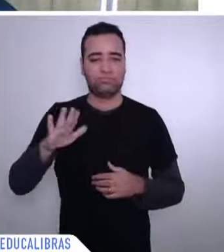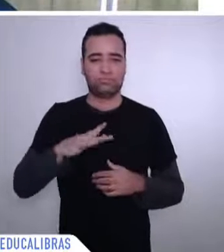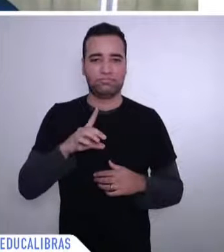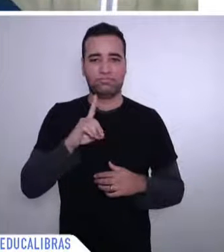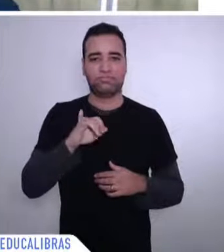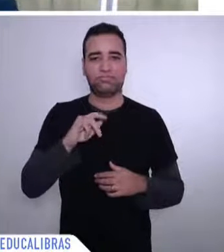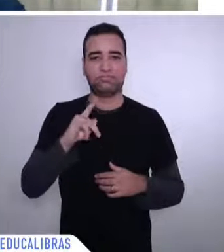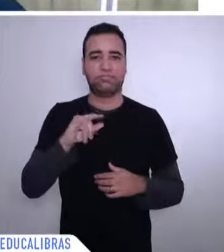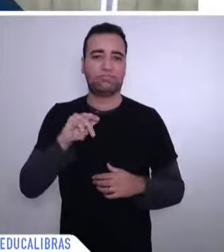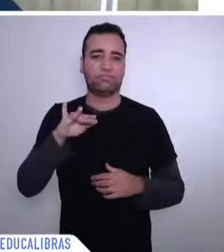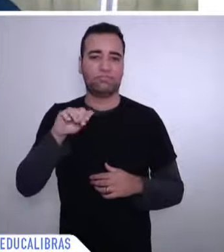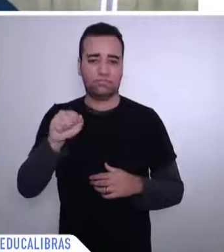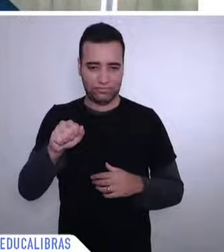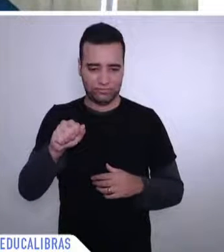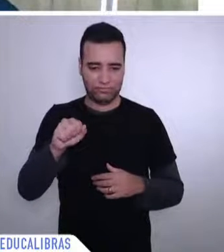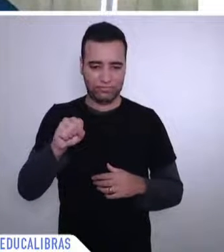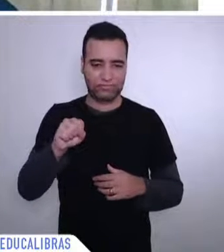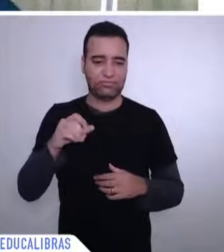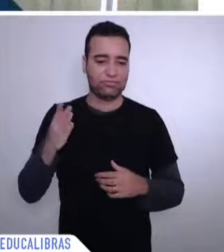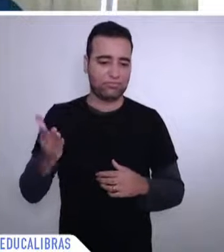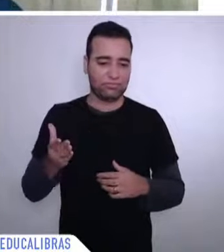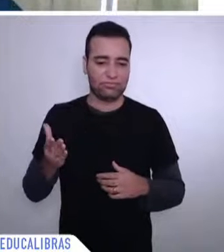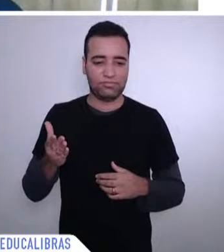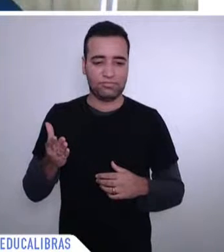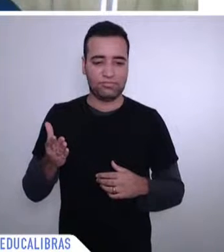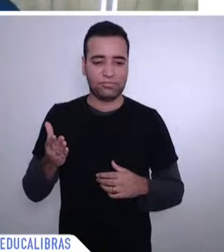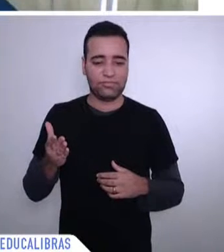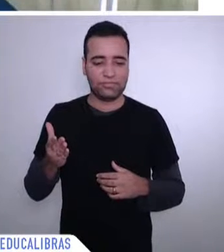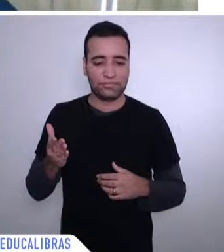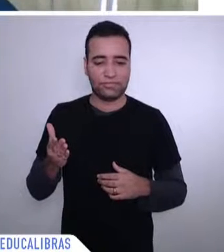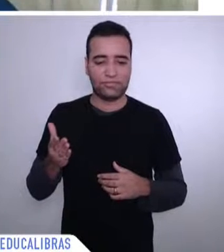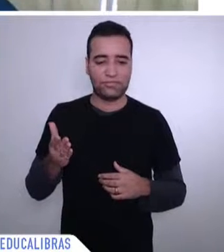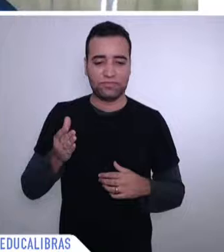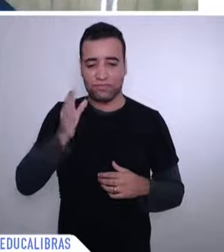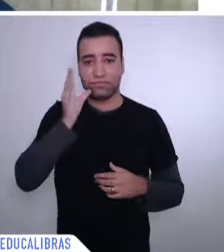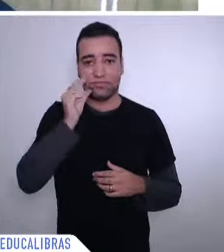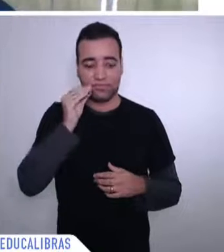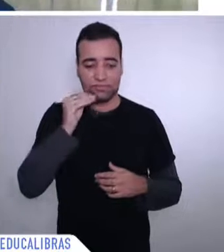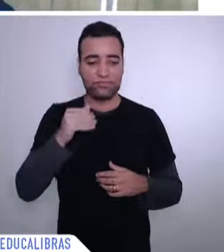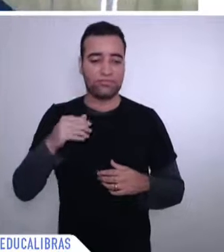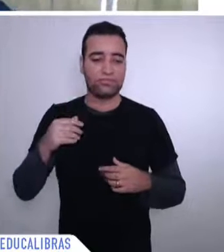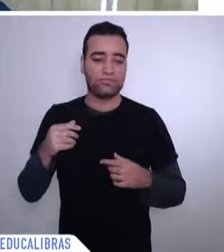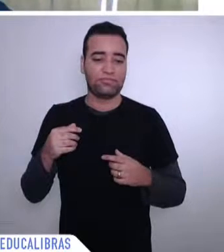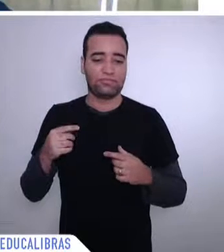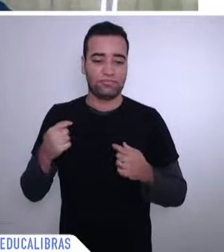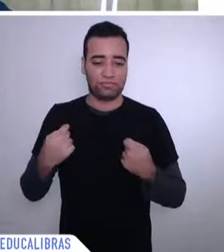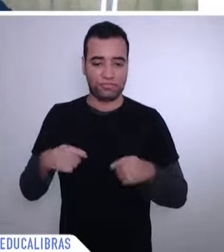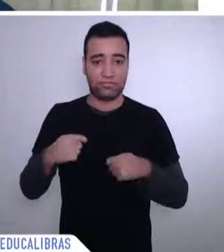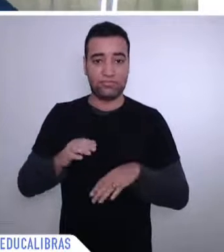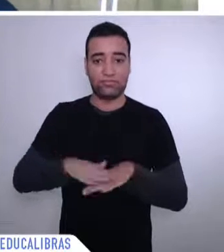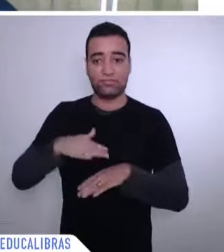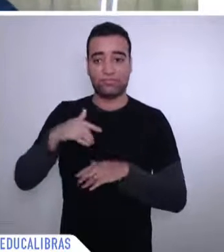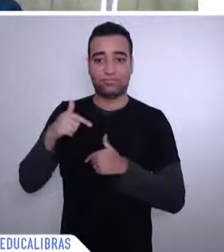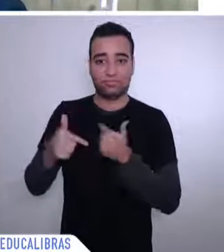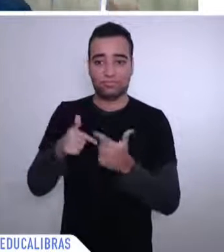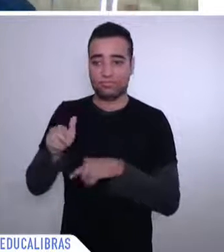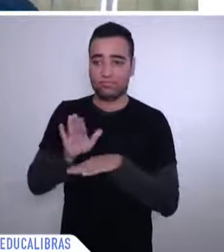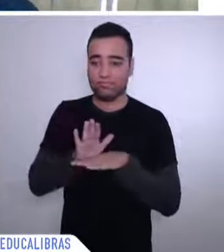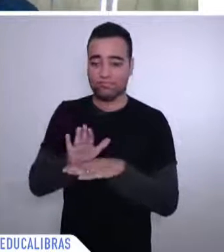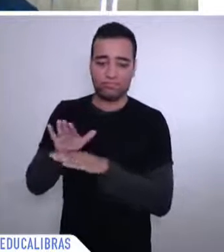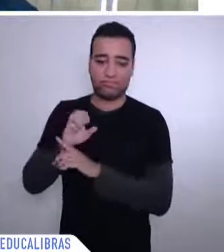We are talking about the diplomats of international relations, but the public salary